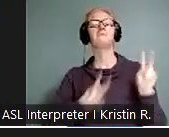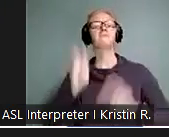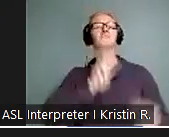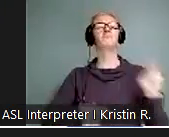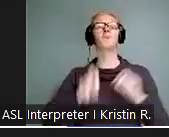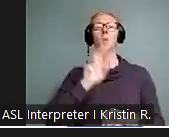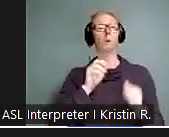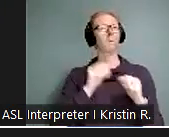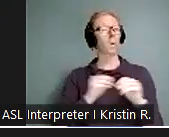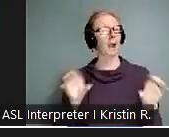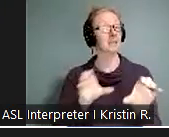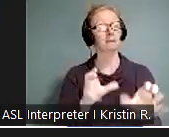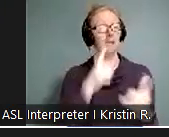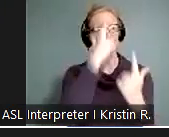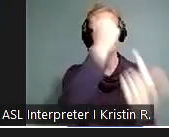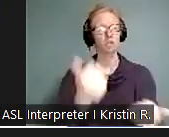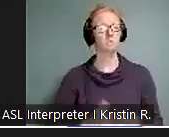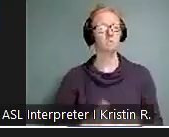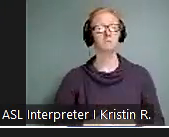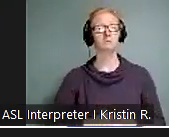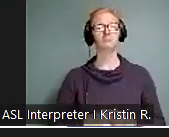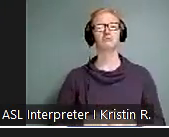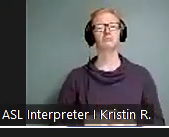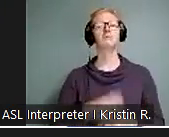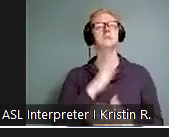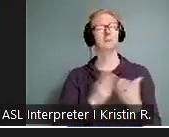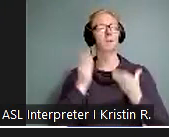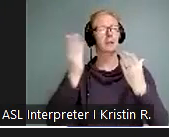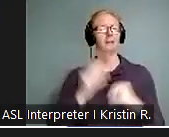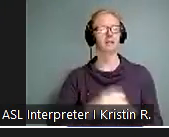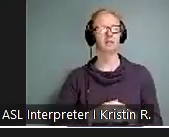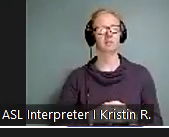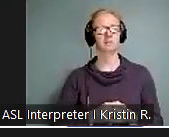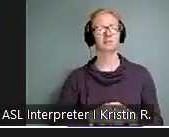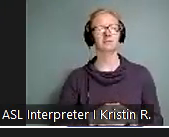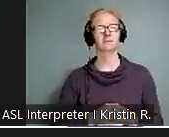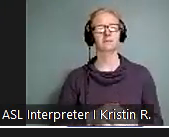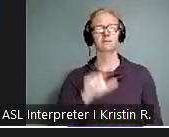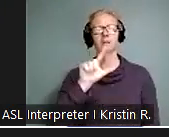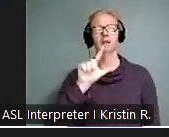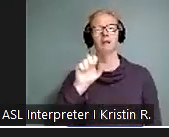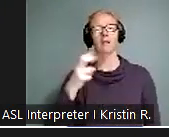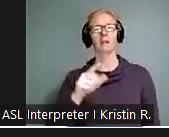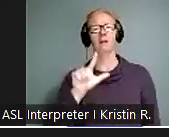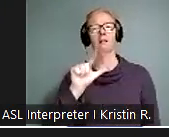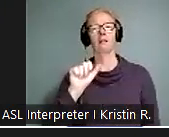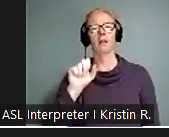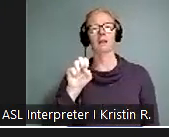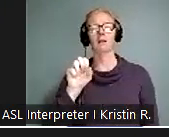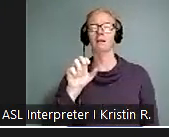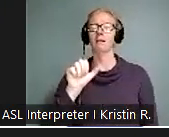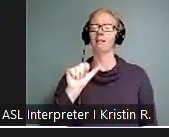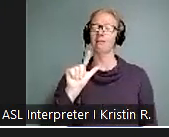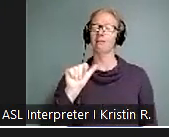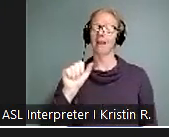even actively engaging more. These are some recommendations that we have. So we have folks like Leah Lakshmi,